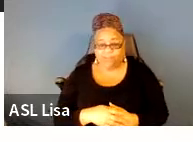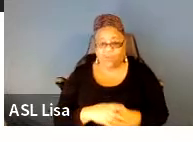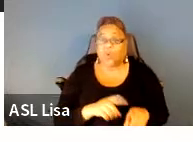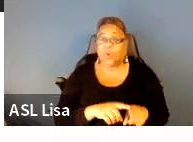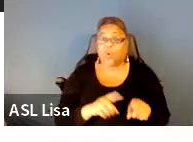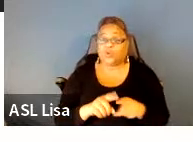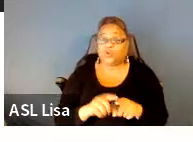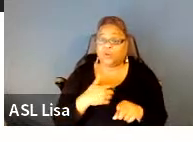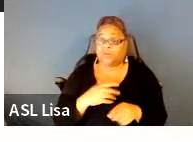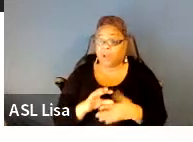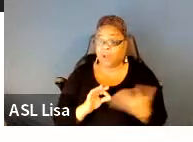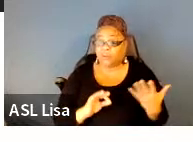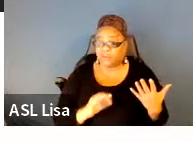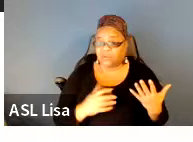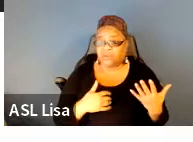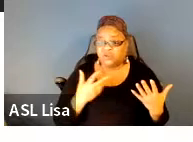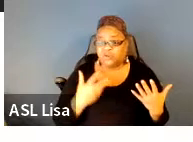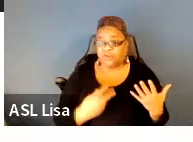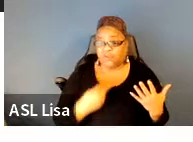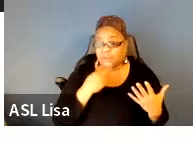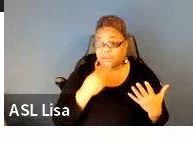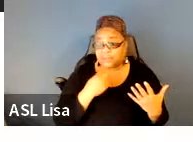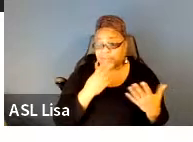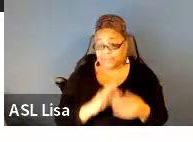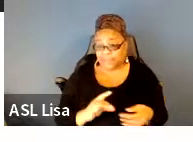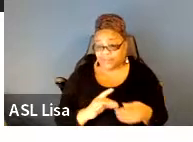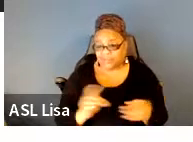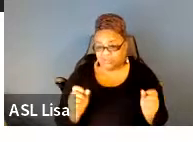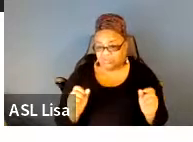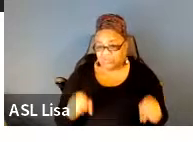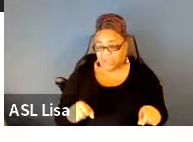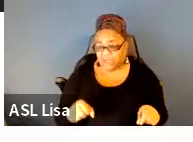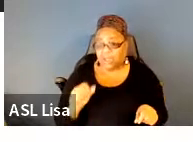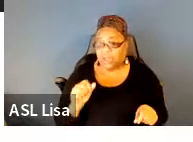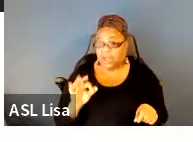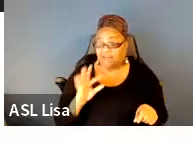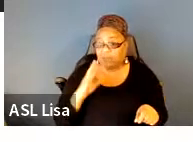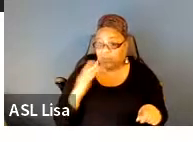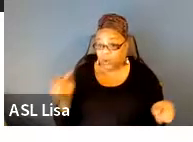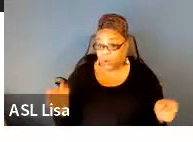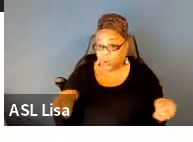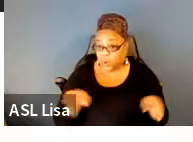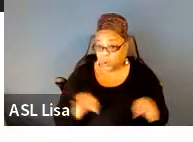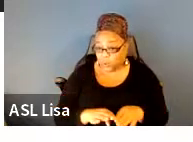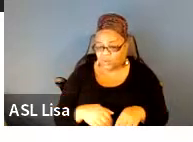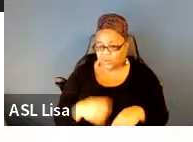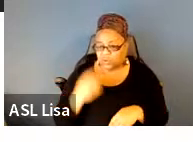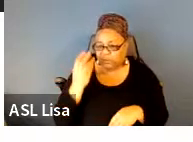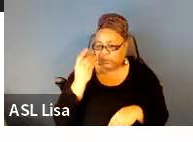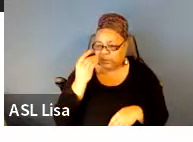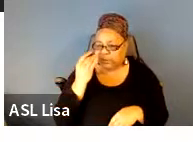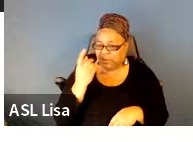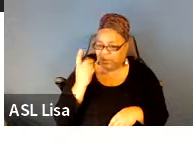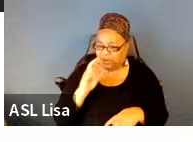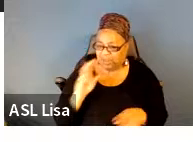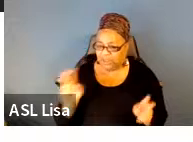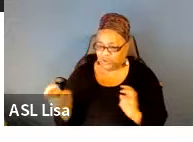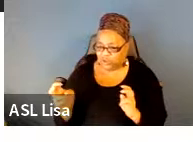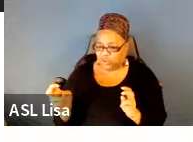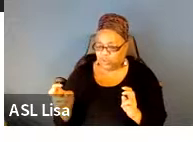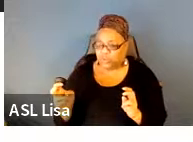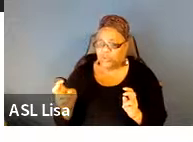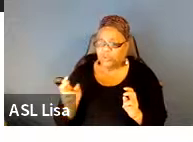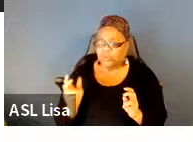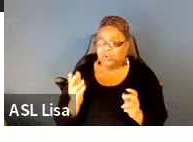the option for you to leave us a voicemail message, so that if we are closed and you're thinking about one of the issues that we've